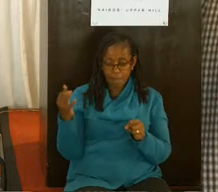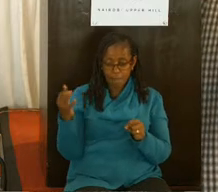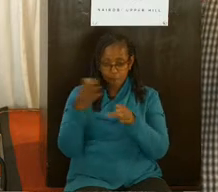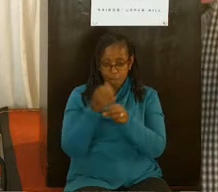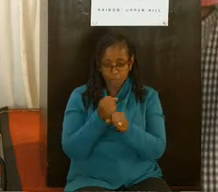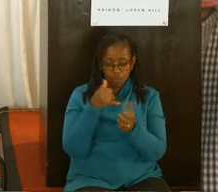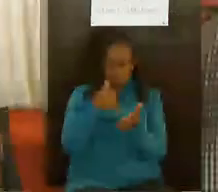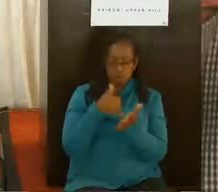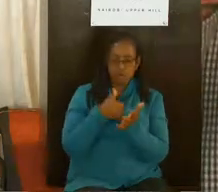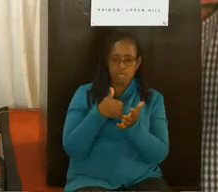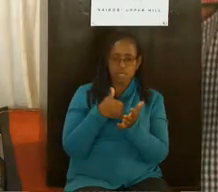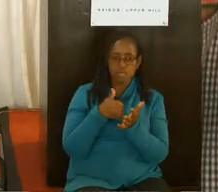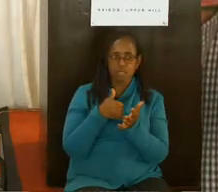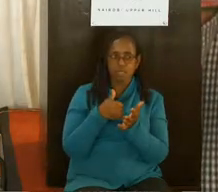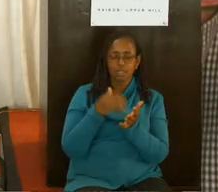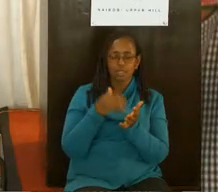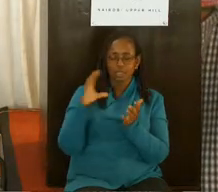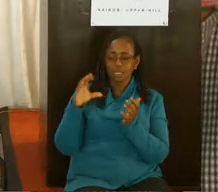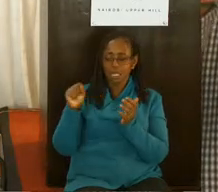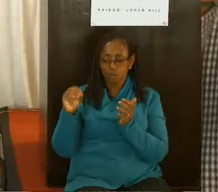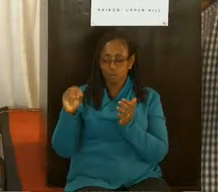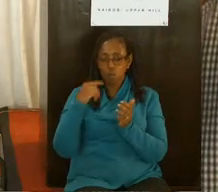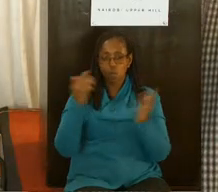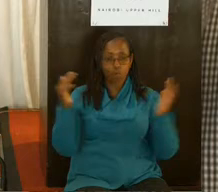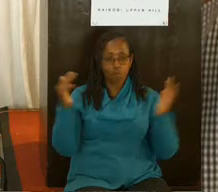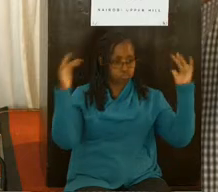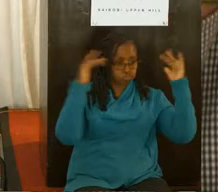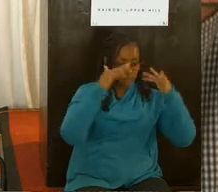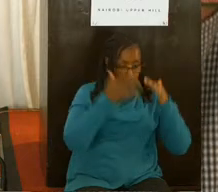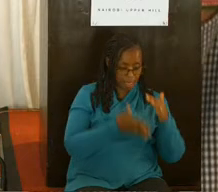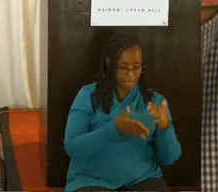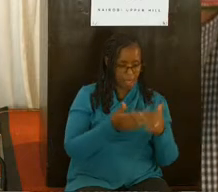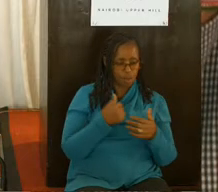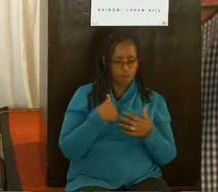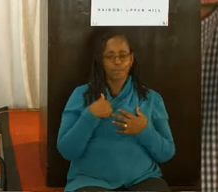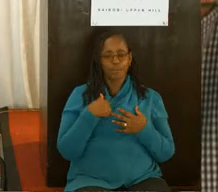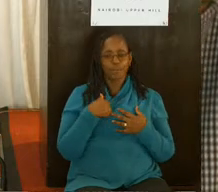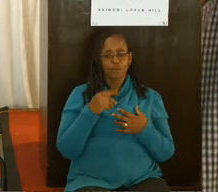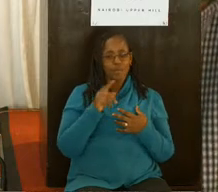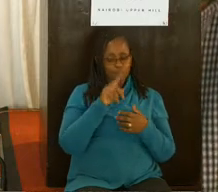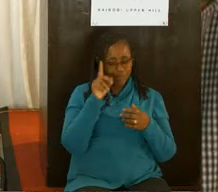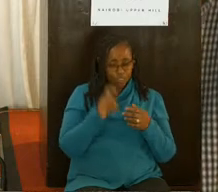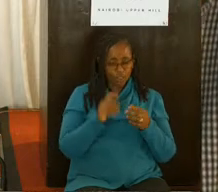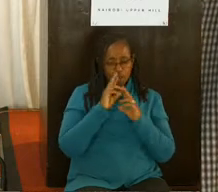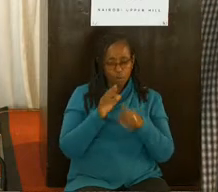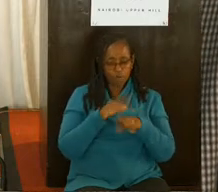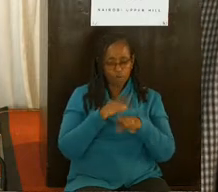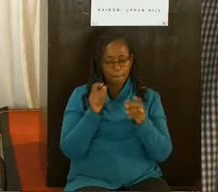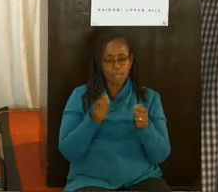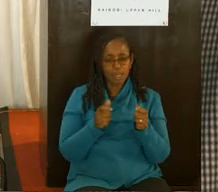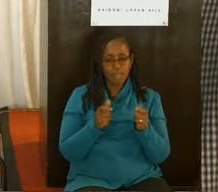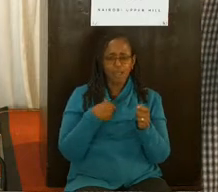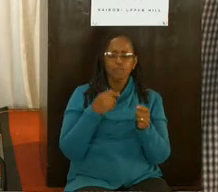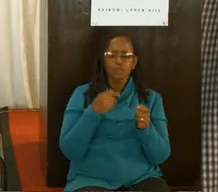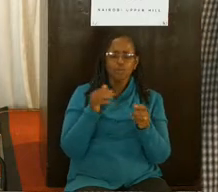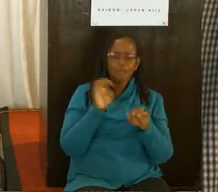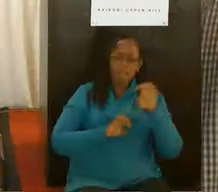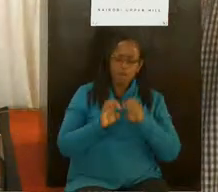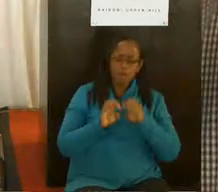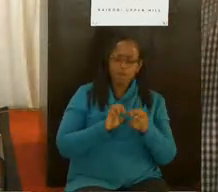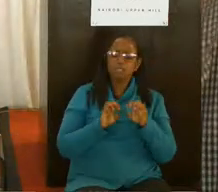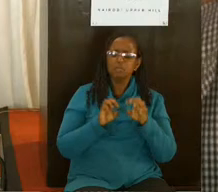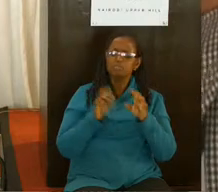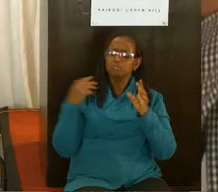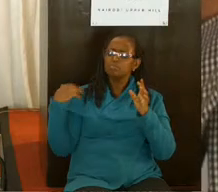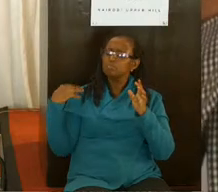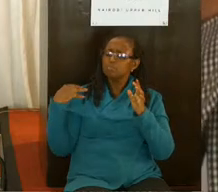including the CPU the CEO stores that are here with us to question the reported in media to ask and to evaluate how far have we come